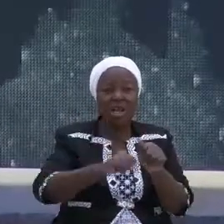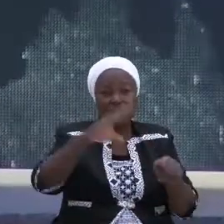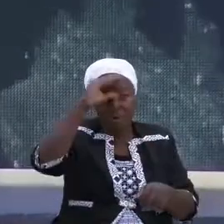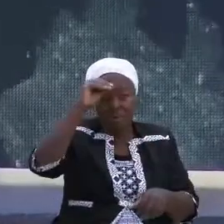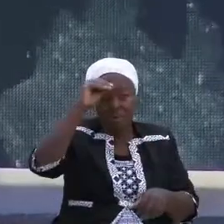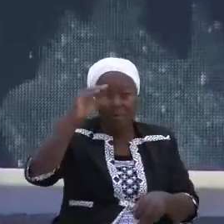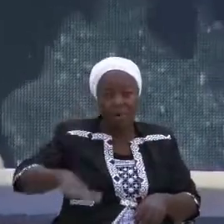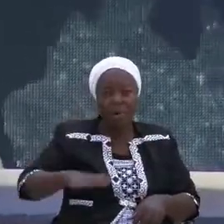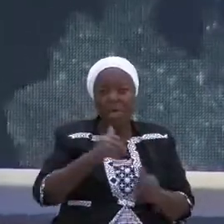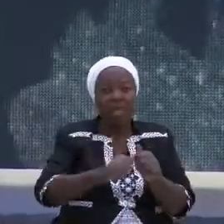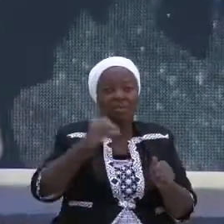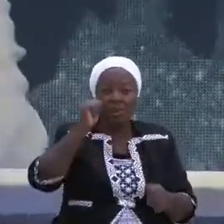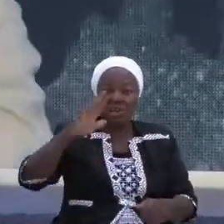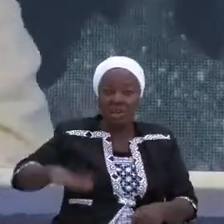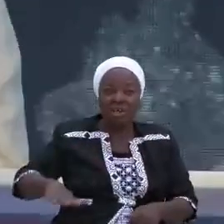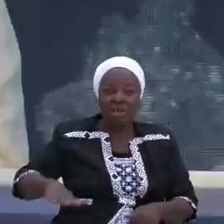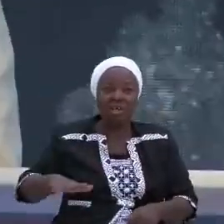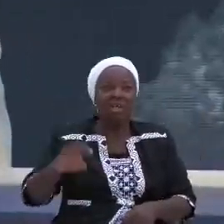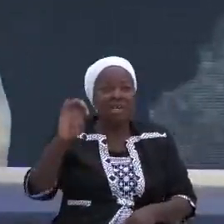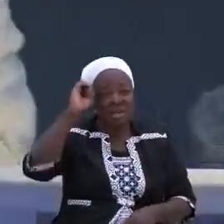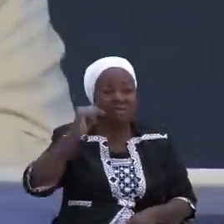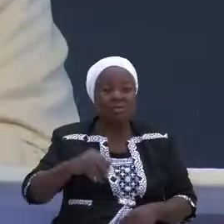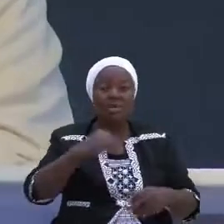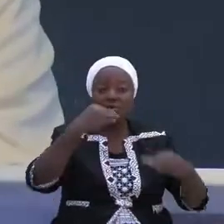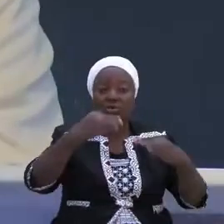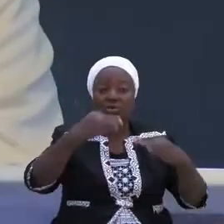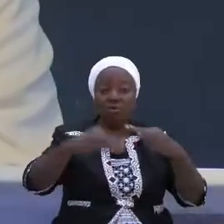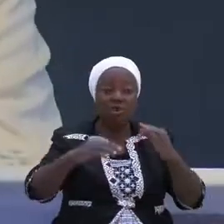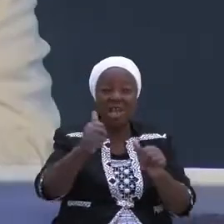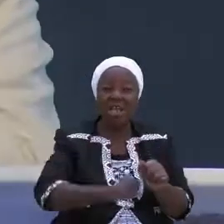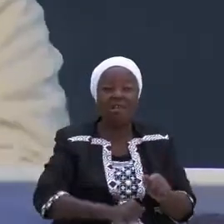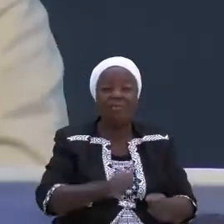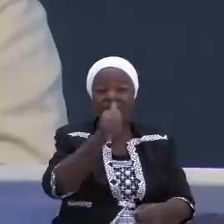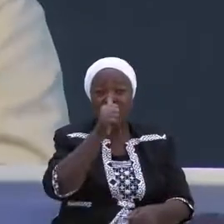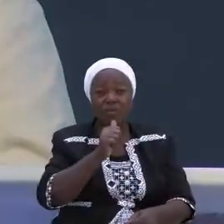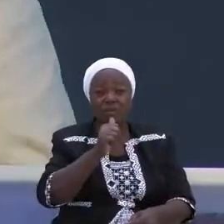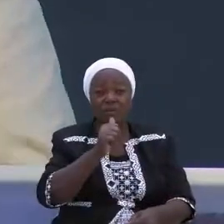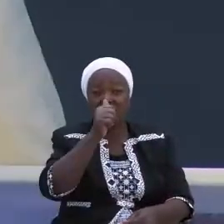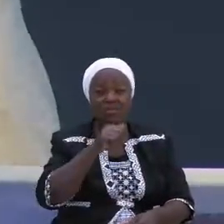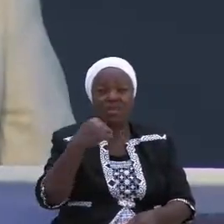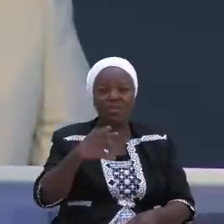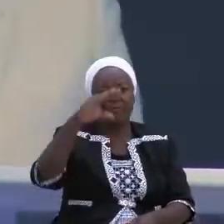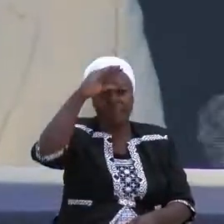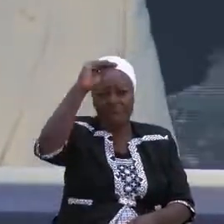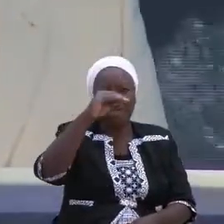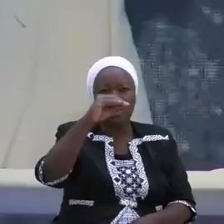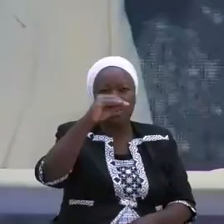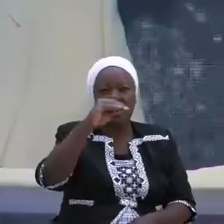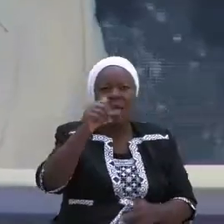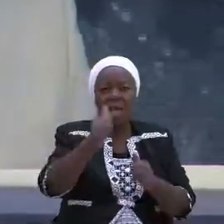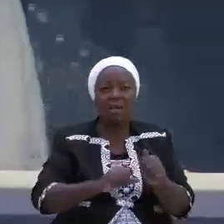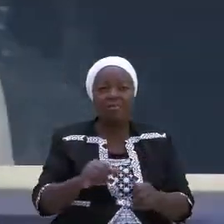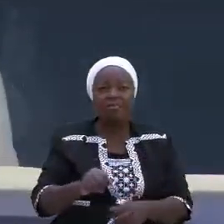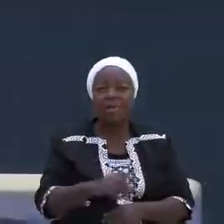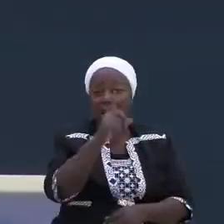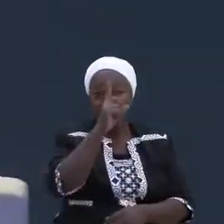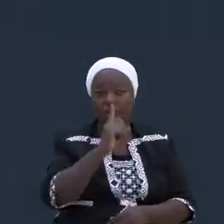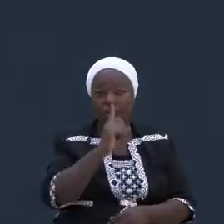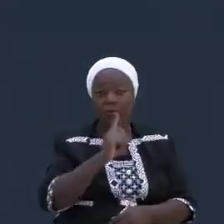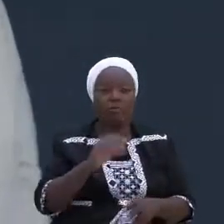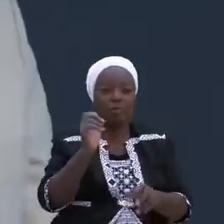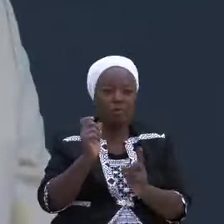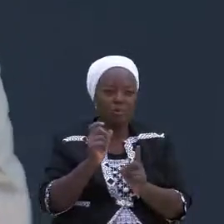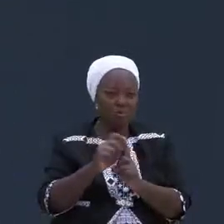every girl it will judge every secret of man every idol words